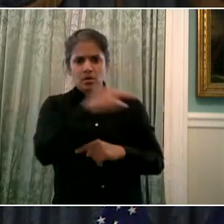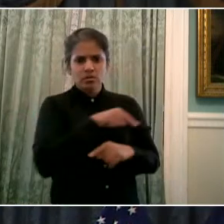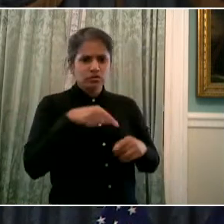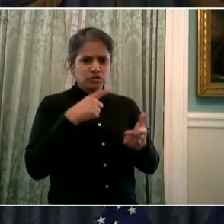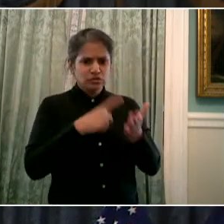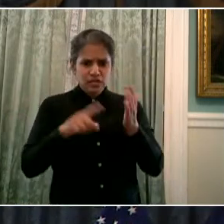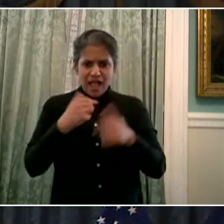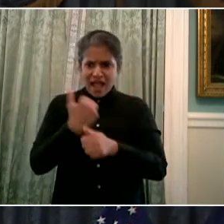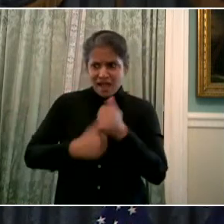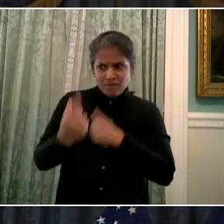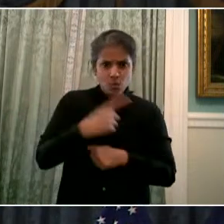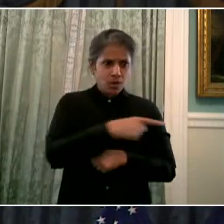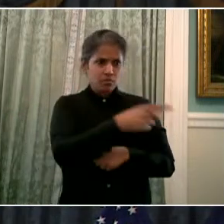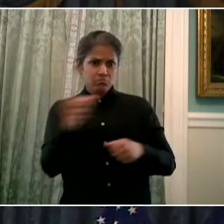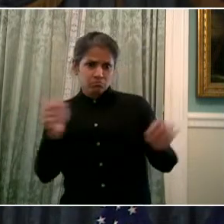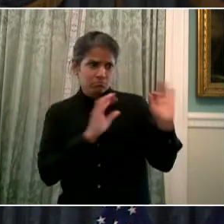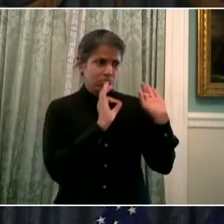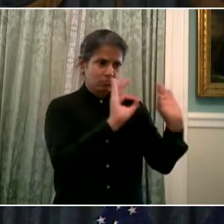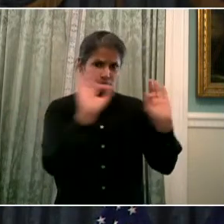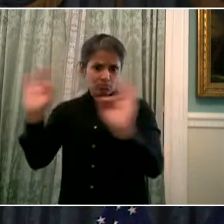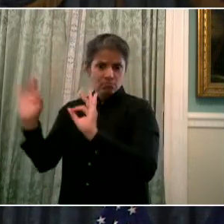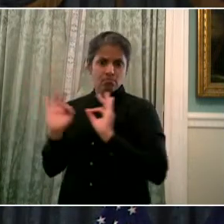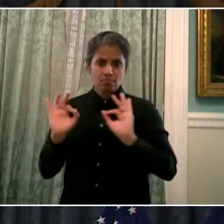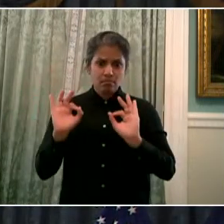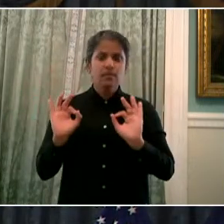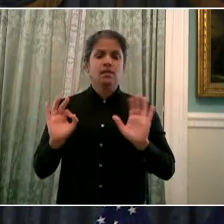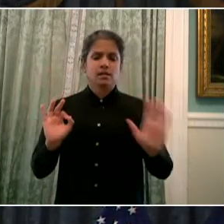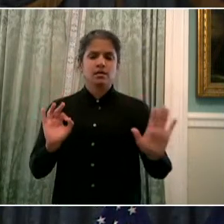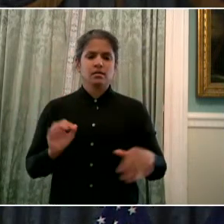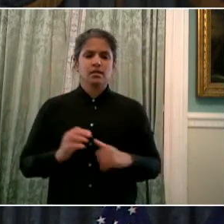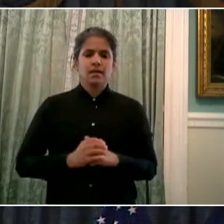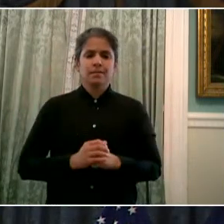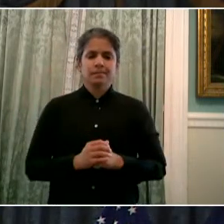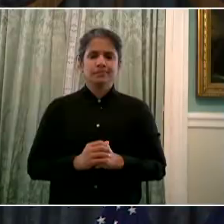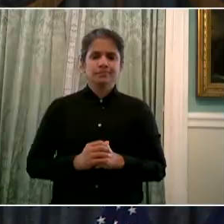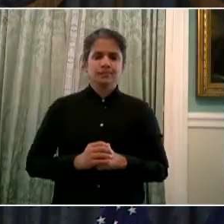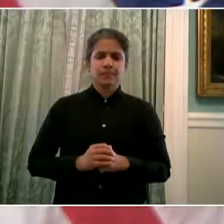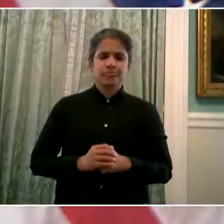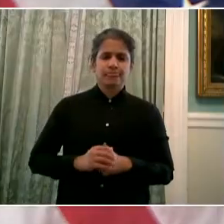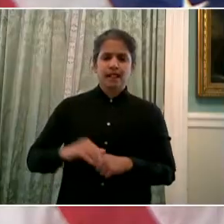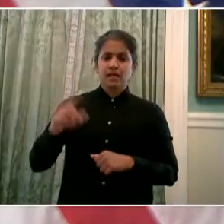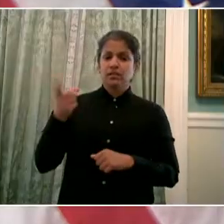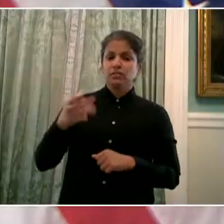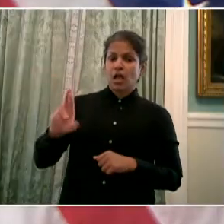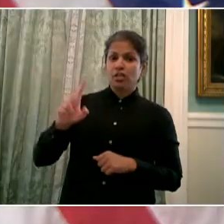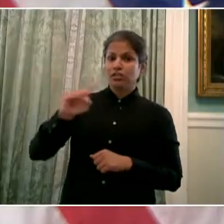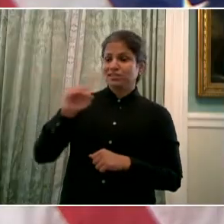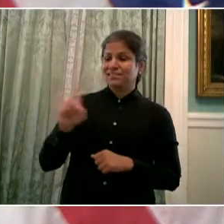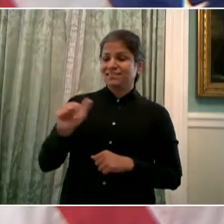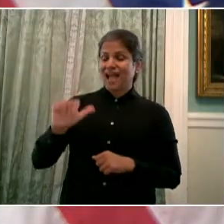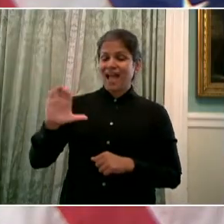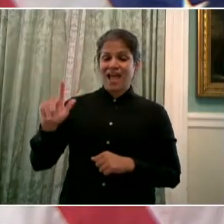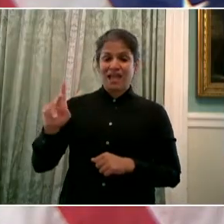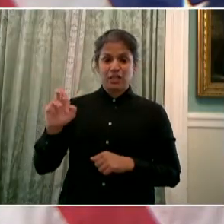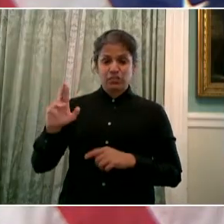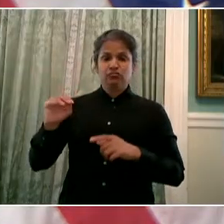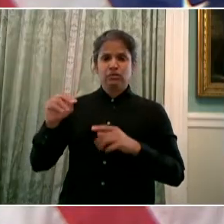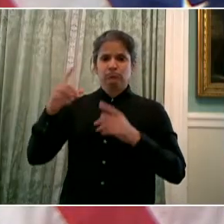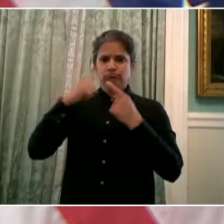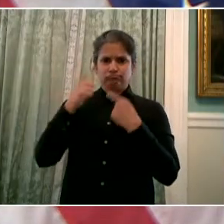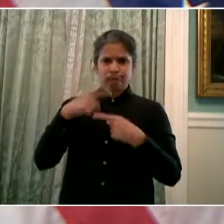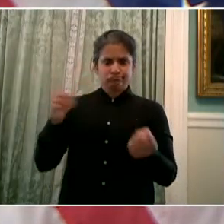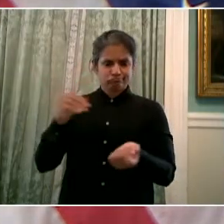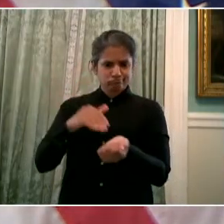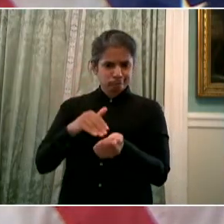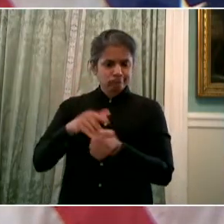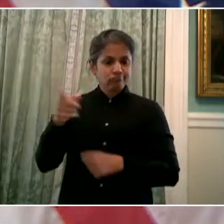sir. What's going on? All right. Thank you, sir. Appreciate the time to be able to do this update, and always great to be here with you and with Dr.